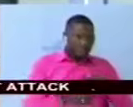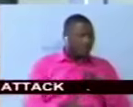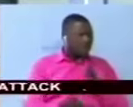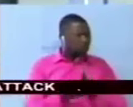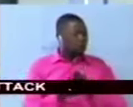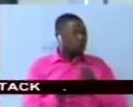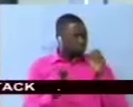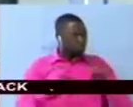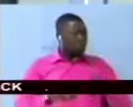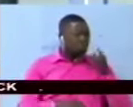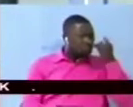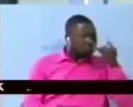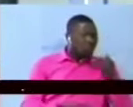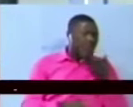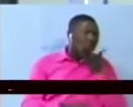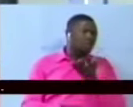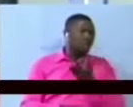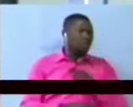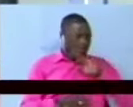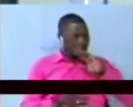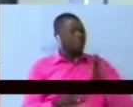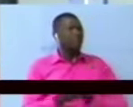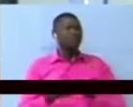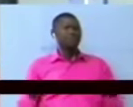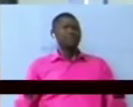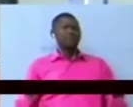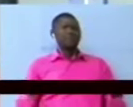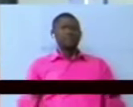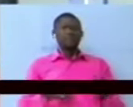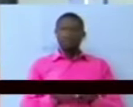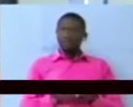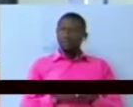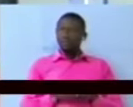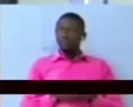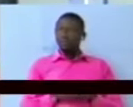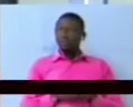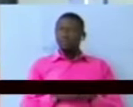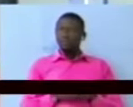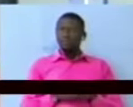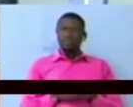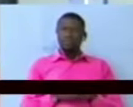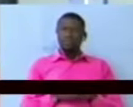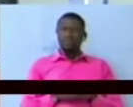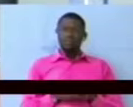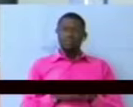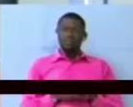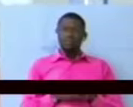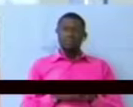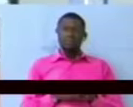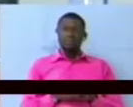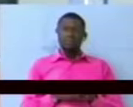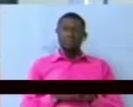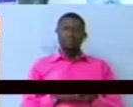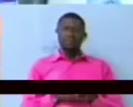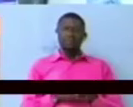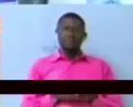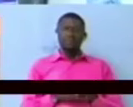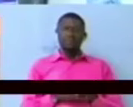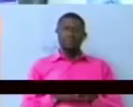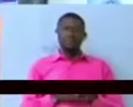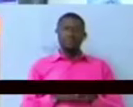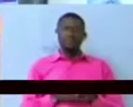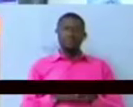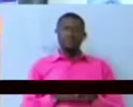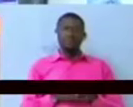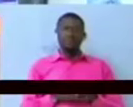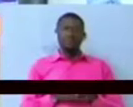drug dealings, everybody would believe that all the assets I have acquired are the proceeds of drugs. Very good. Fekka man mako